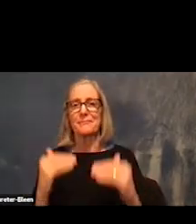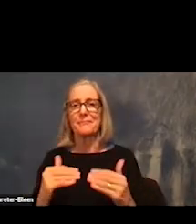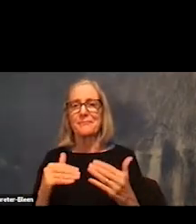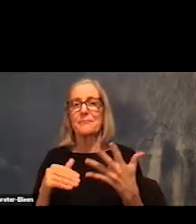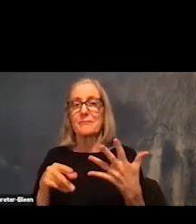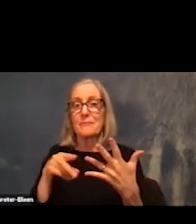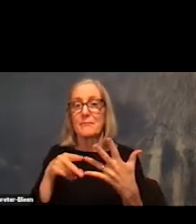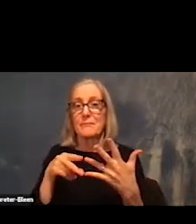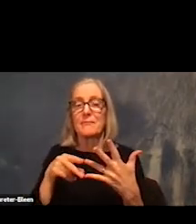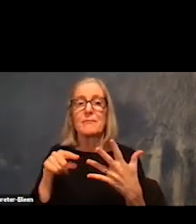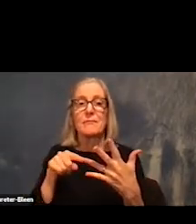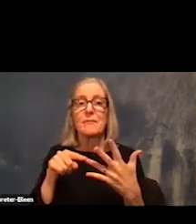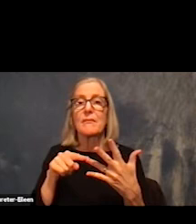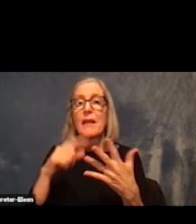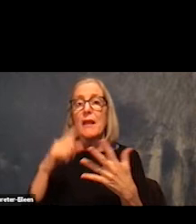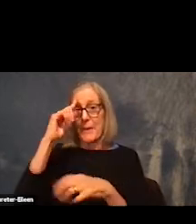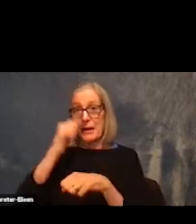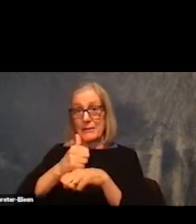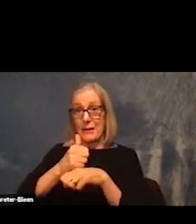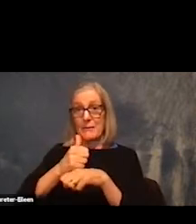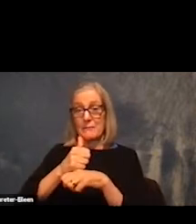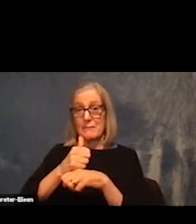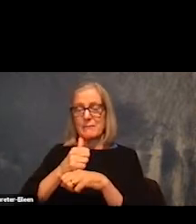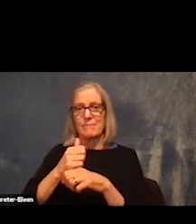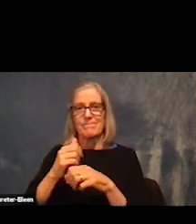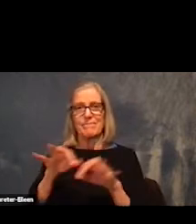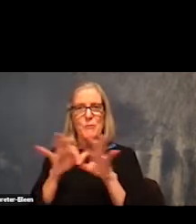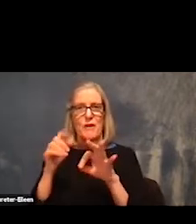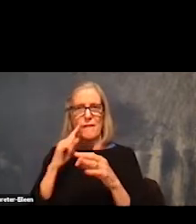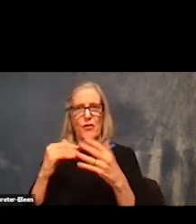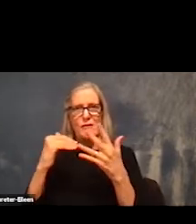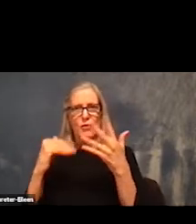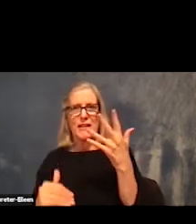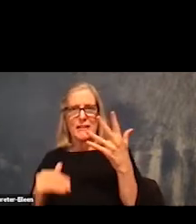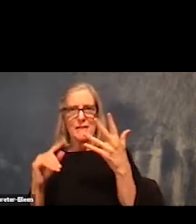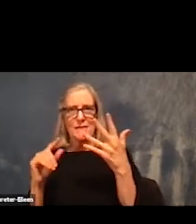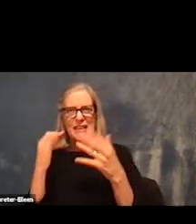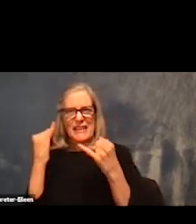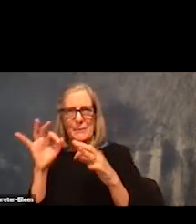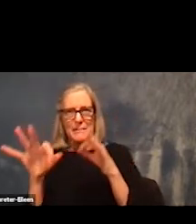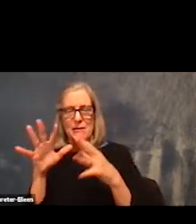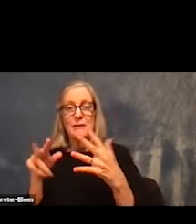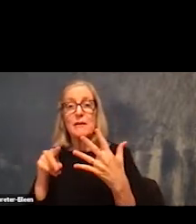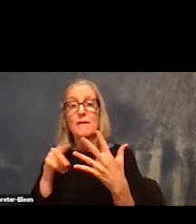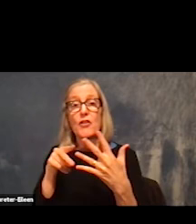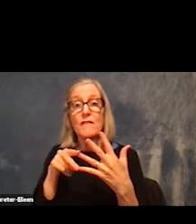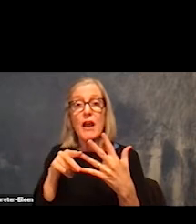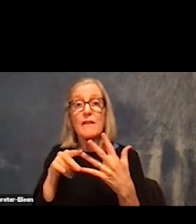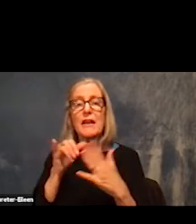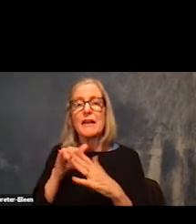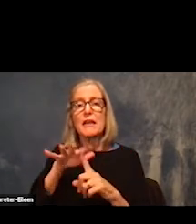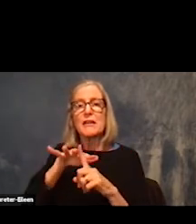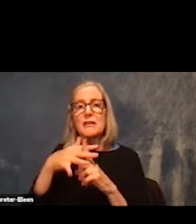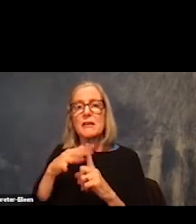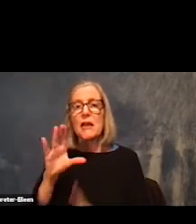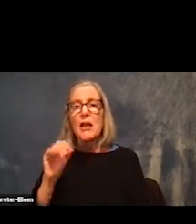Mindset lays the foundation for all the rest of the tips. Tip 4, and 5 are the context for working with